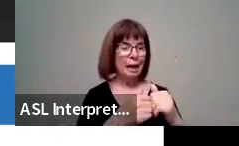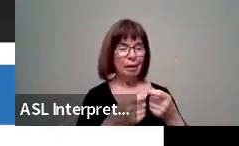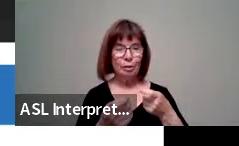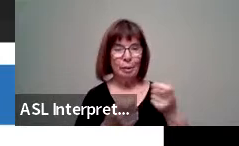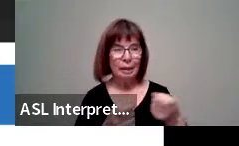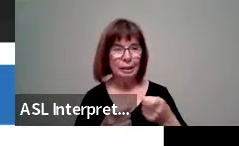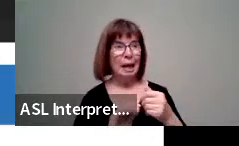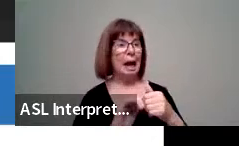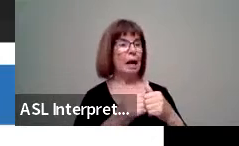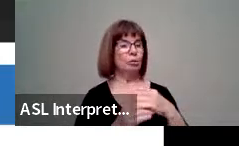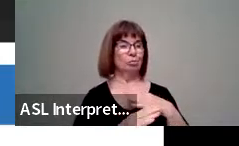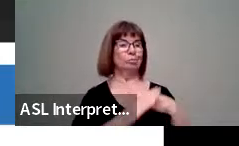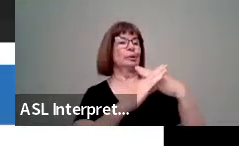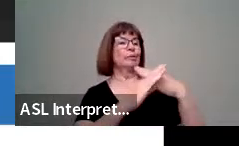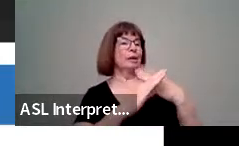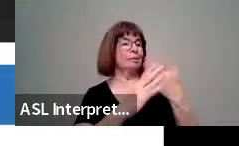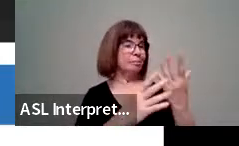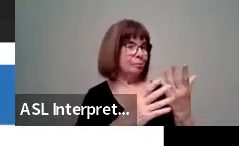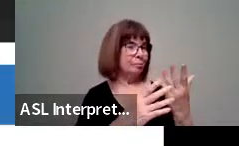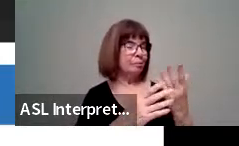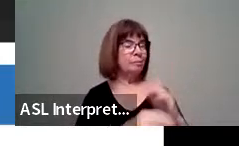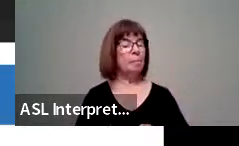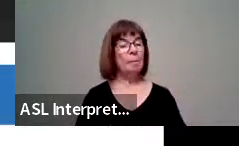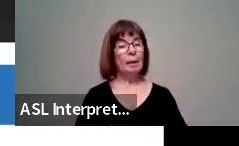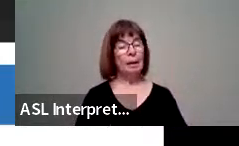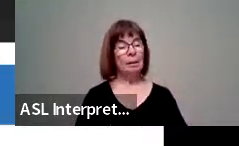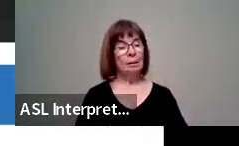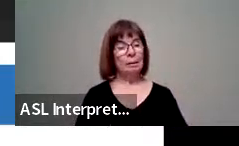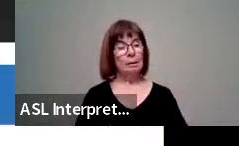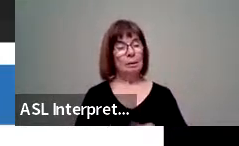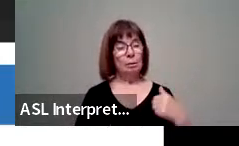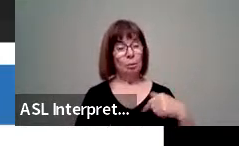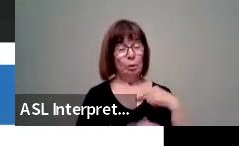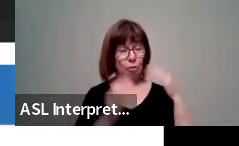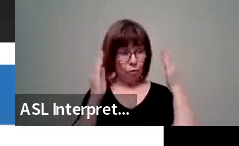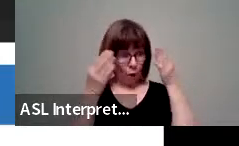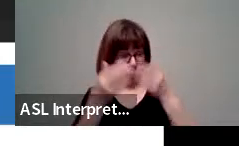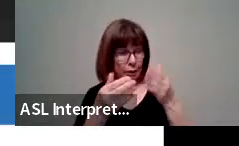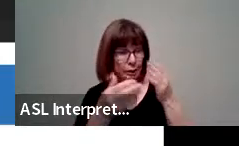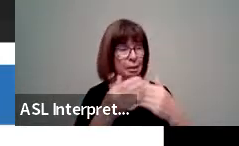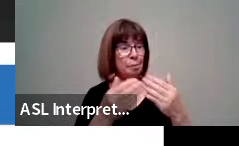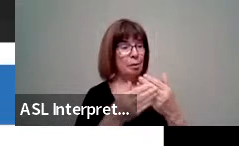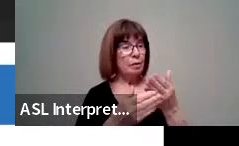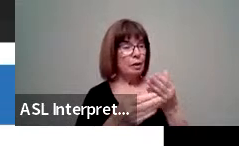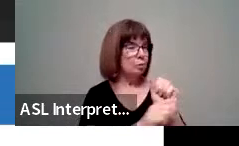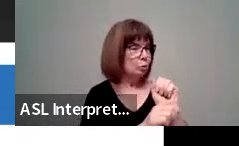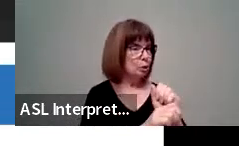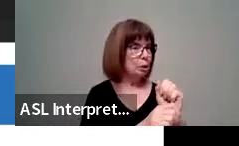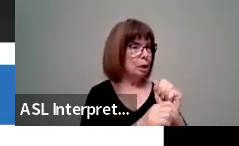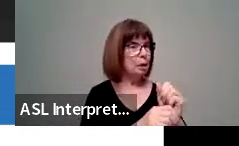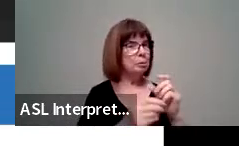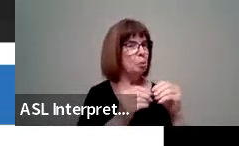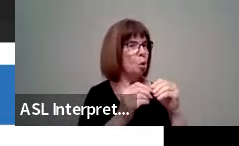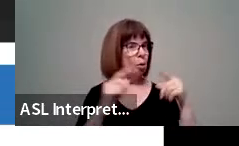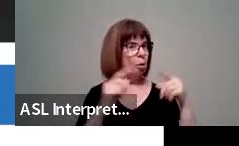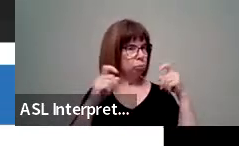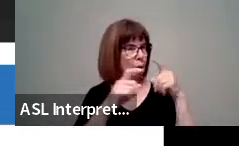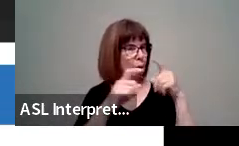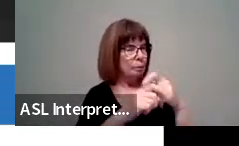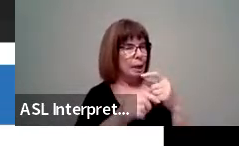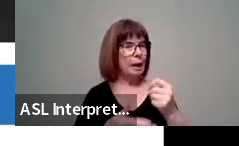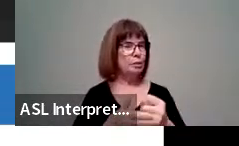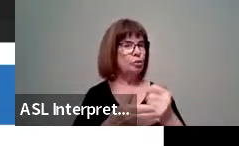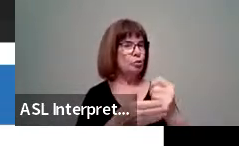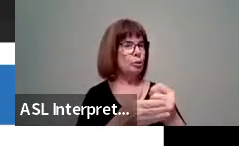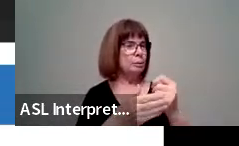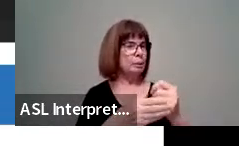prevent those in the future. We're focusing some of our efforts more on complex cases and also on treatment